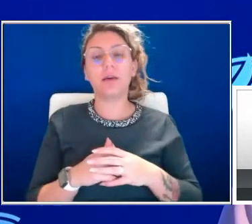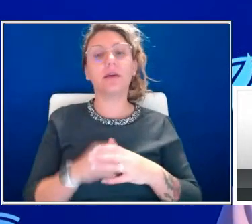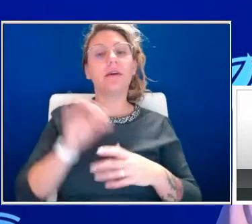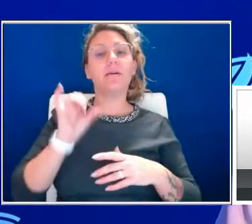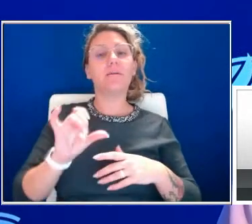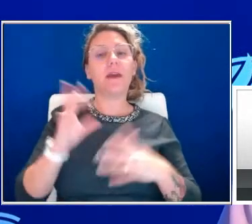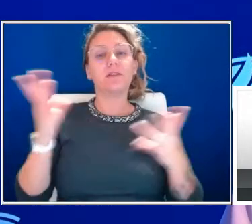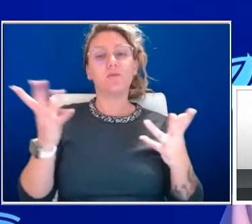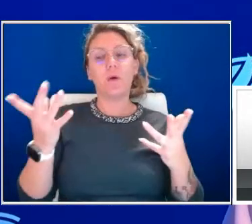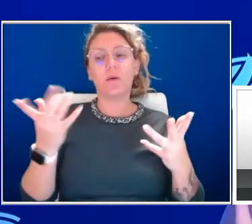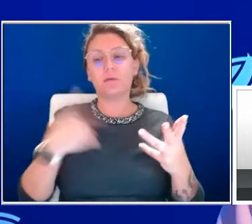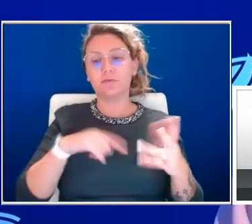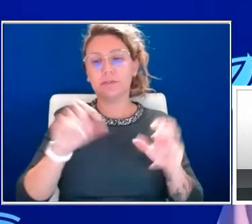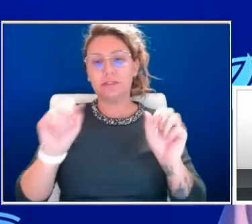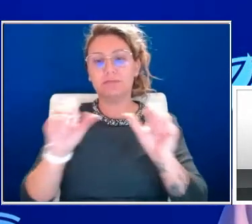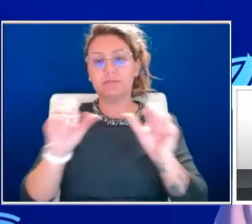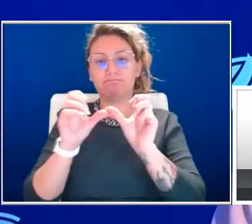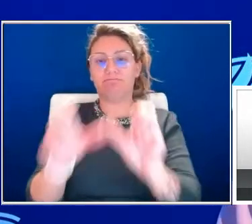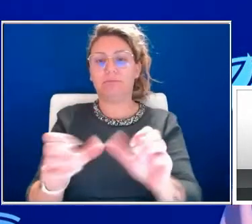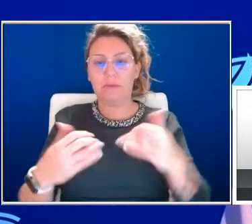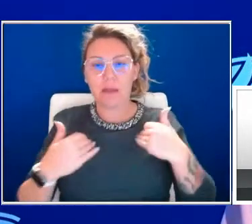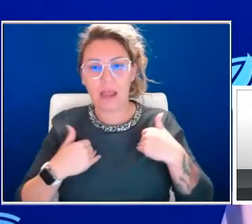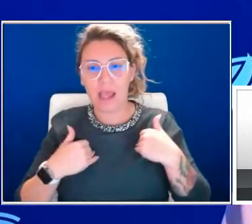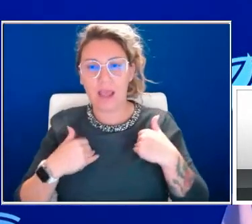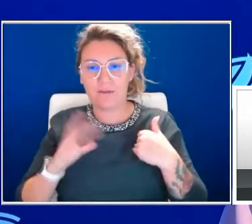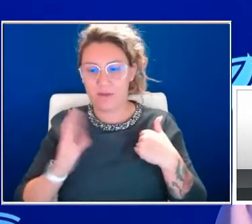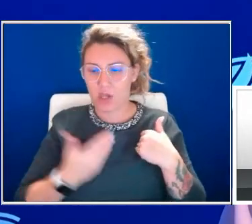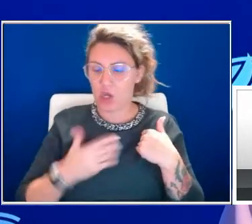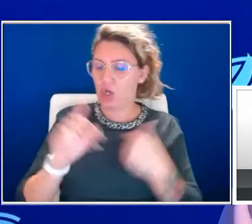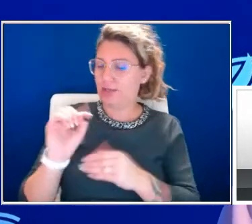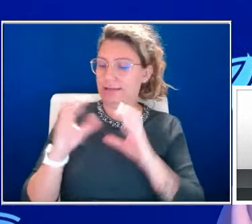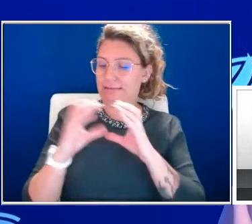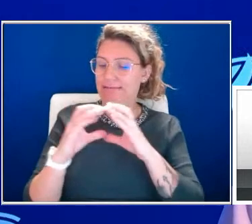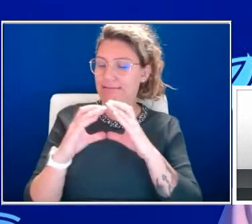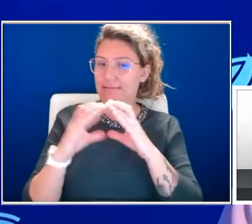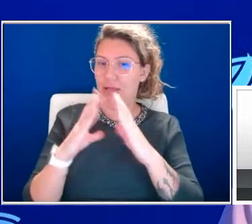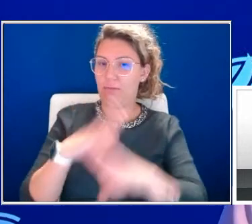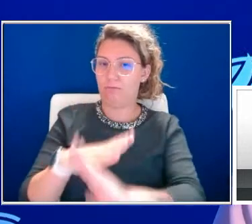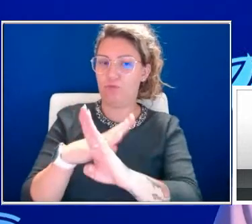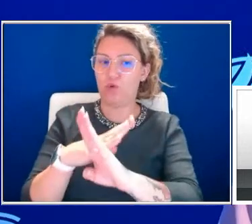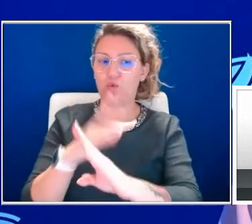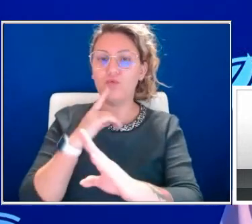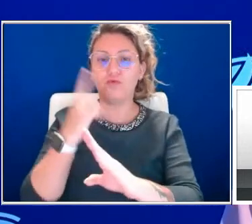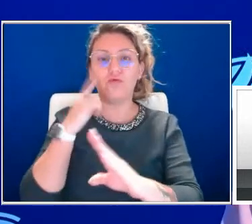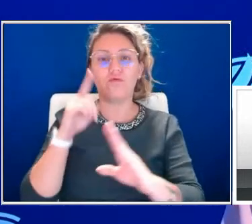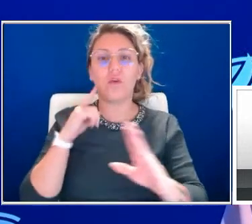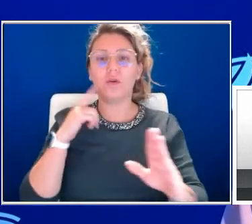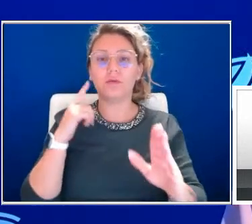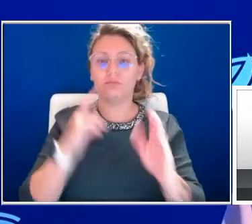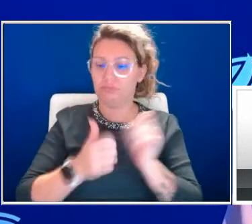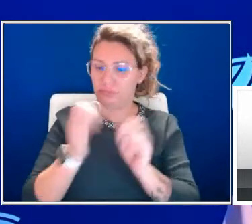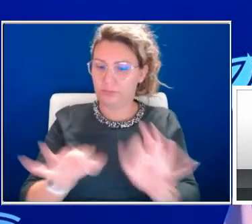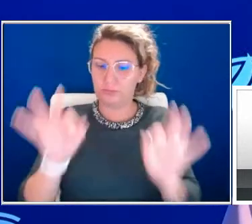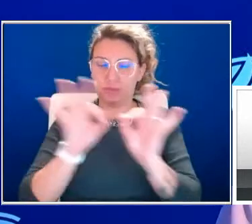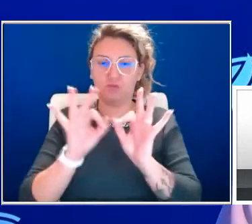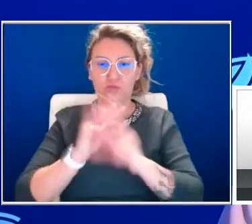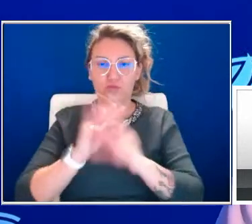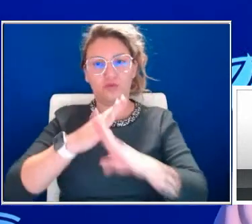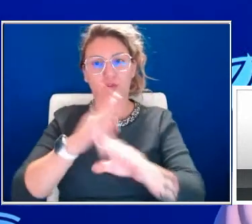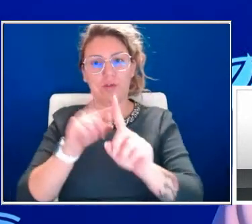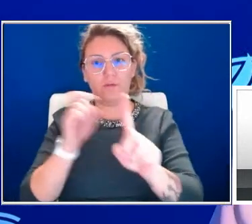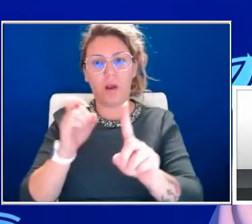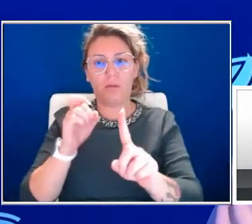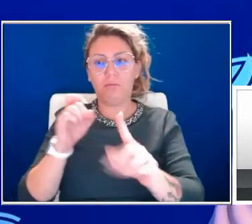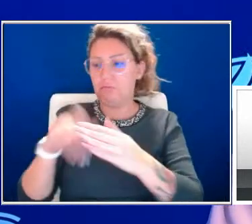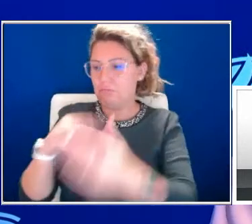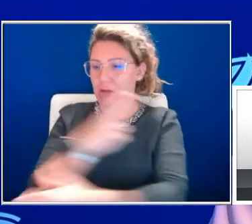to continue to have our T cell immunity for that major protection against hospitalization and severe disease. But also